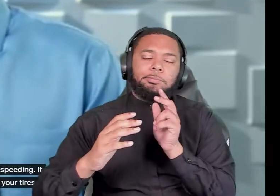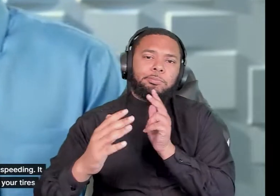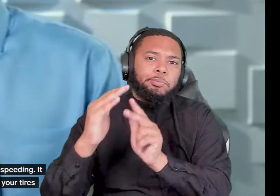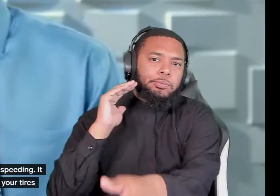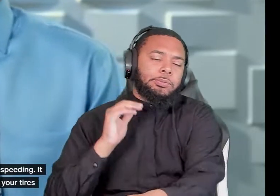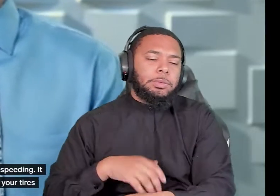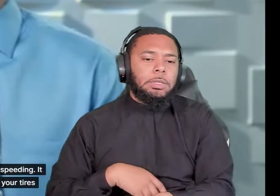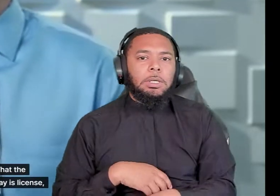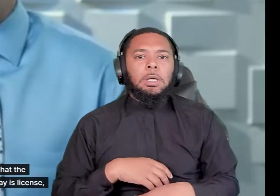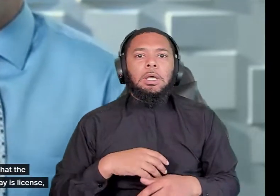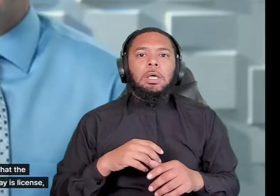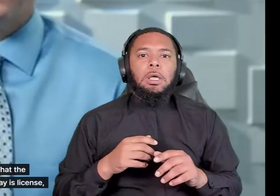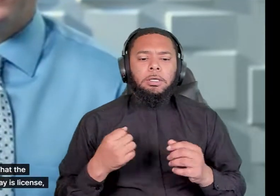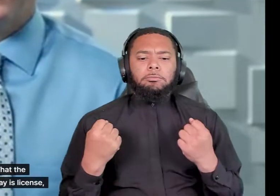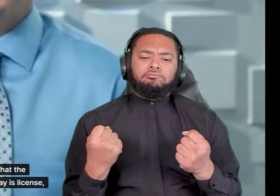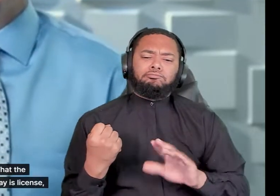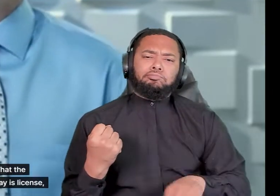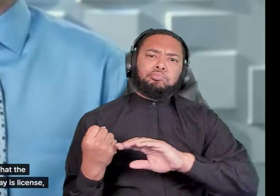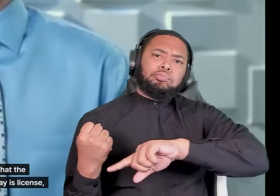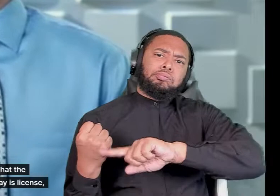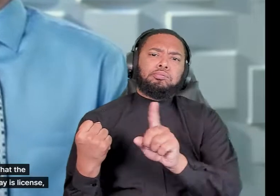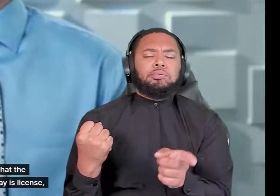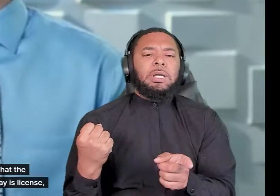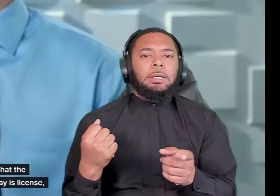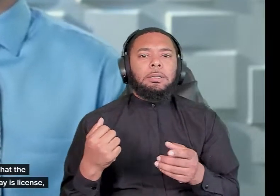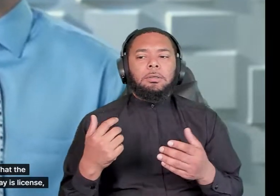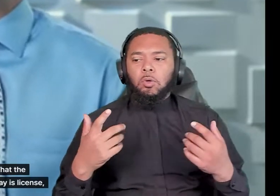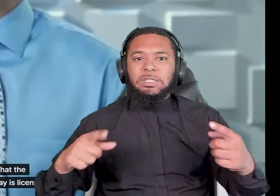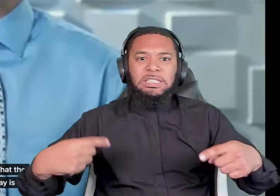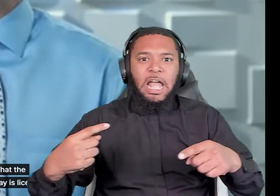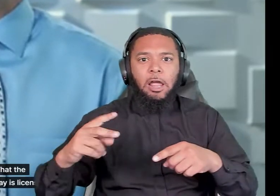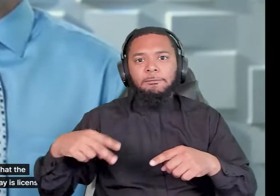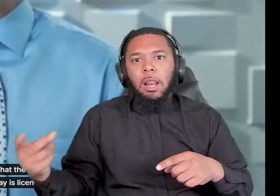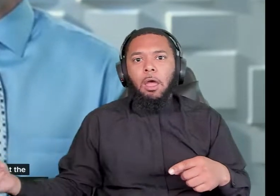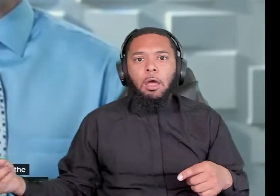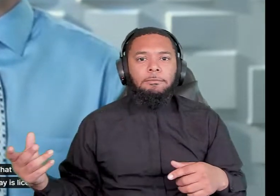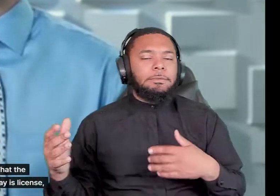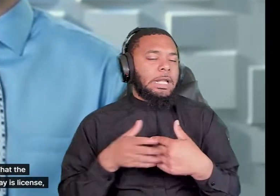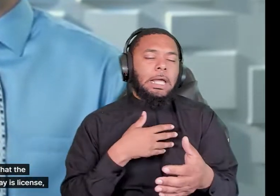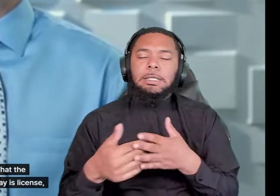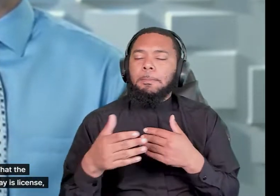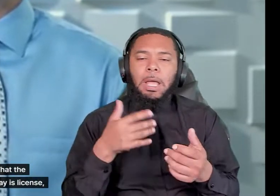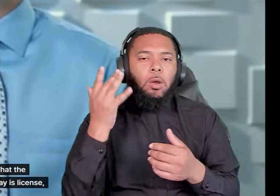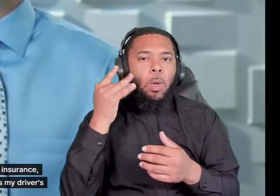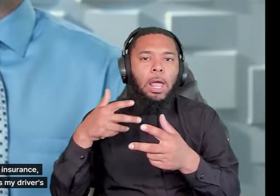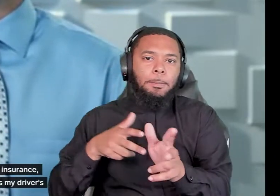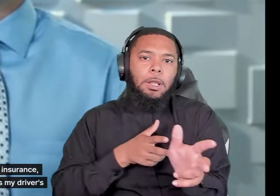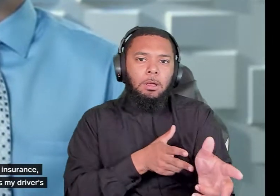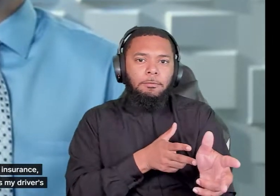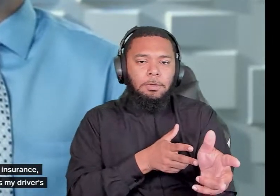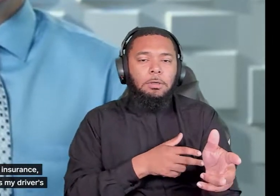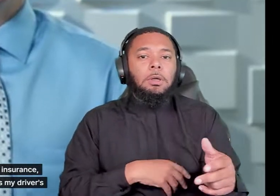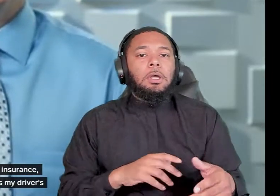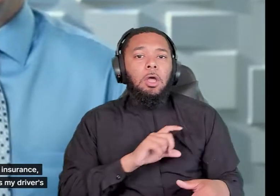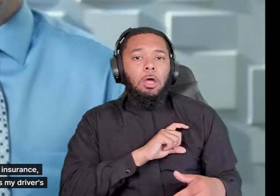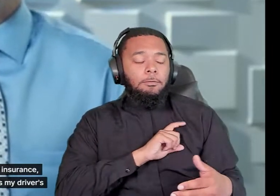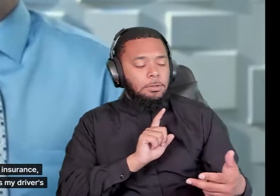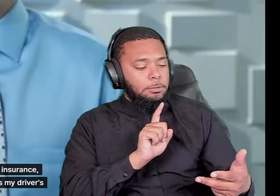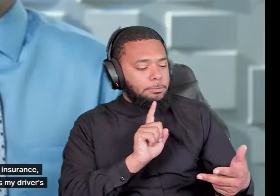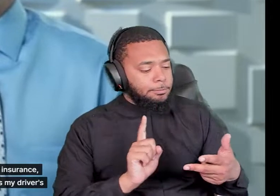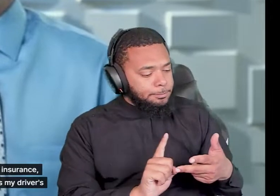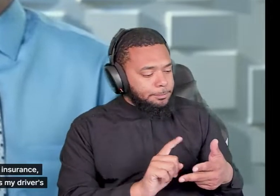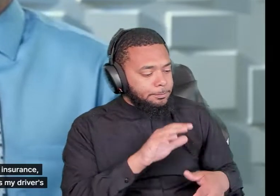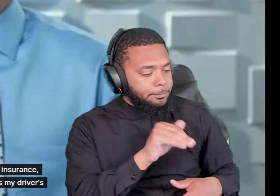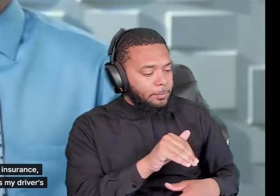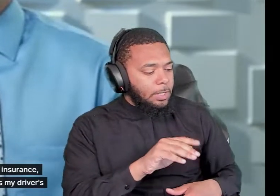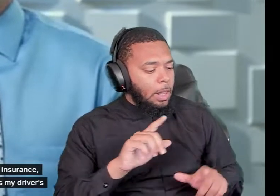matter if one of your tires fell off of your car. What the police officer is going to say is license, registration, and